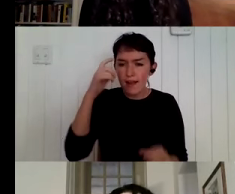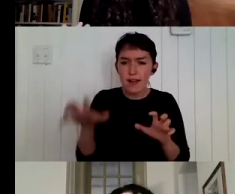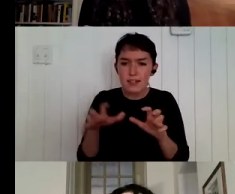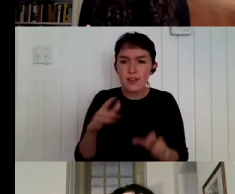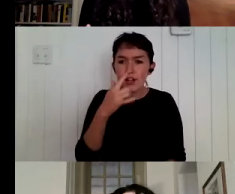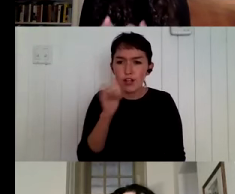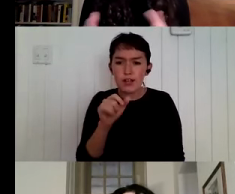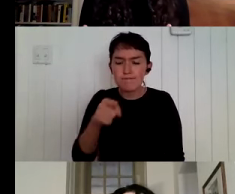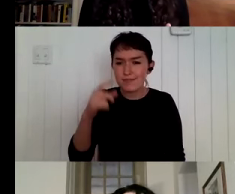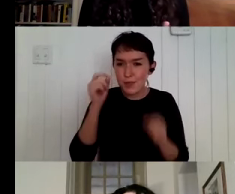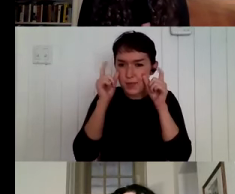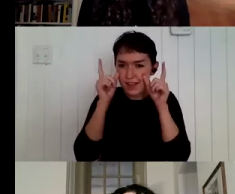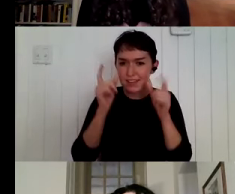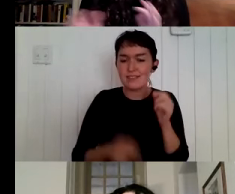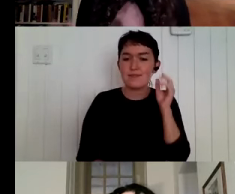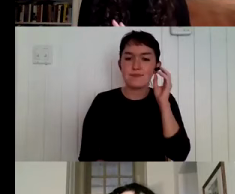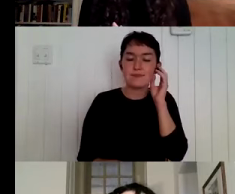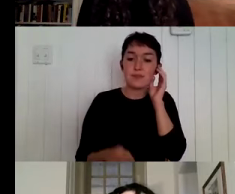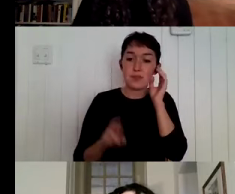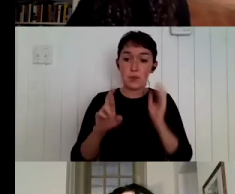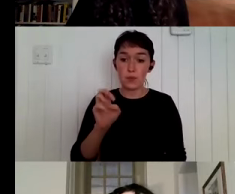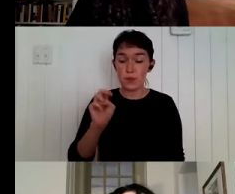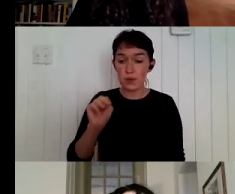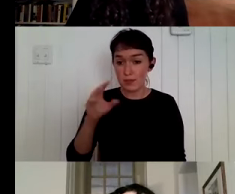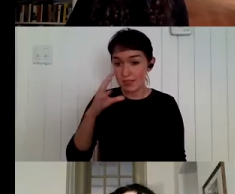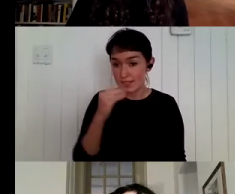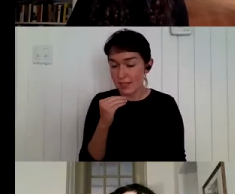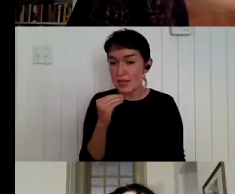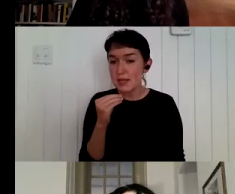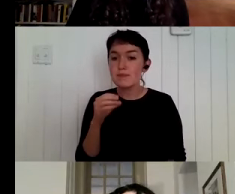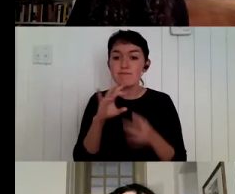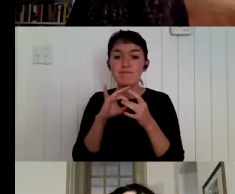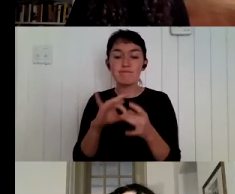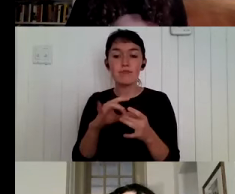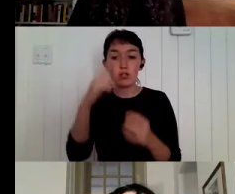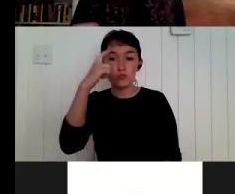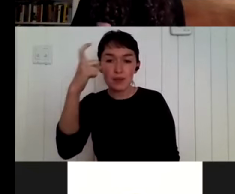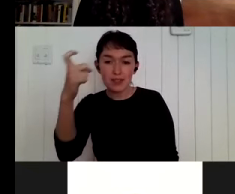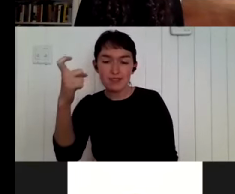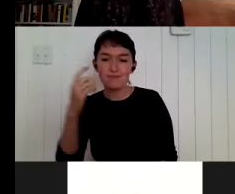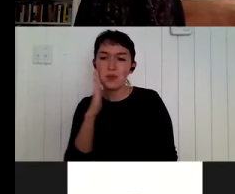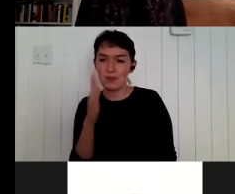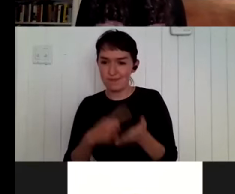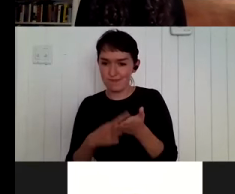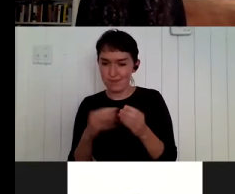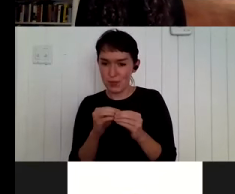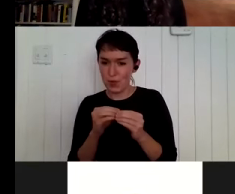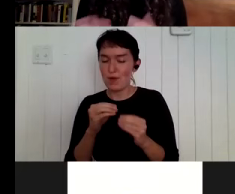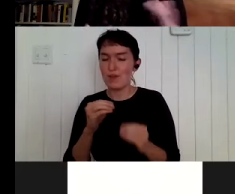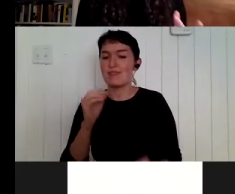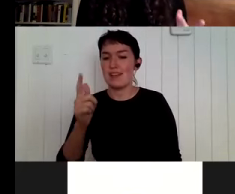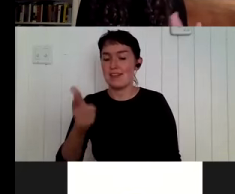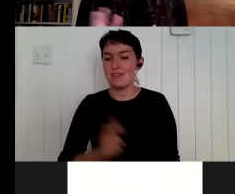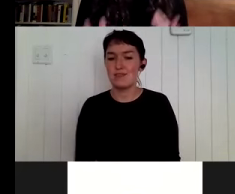REM sleep has been connected to dreaming, but more on that a little later. So animals in general show different patterns